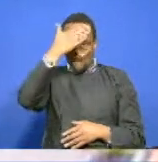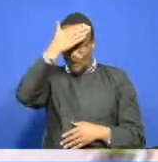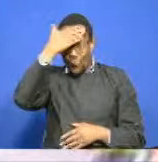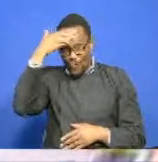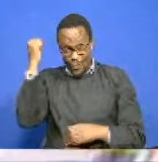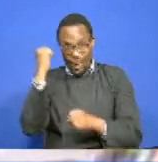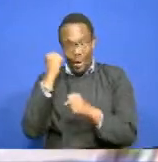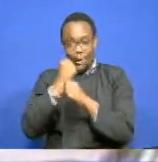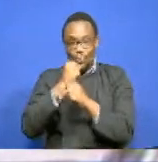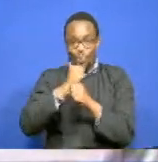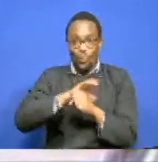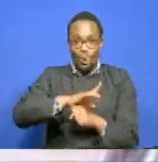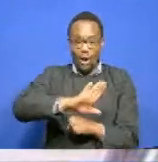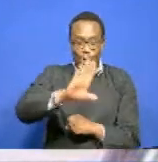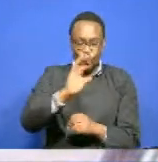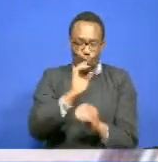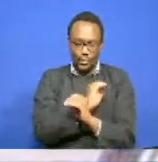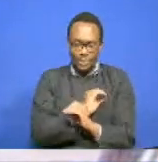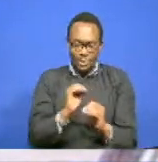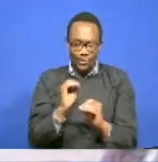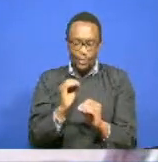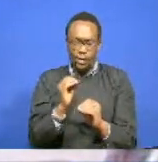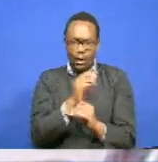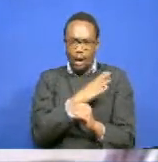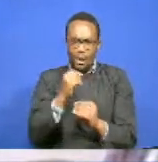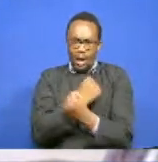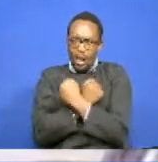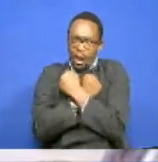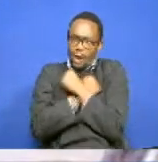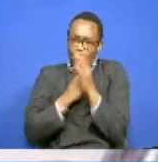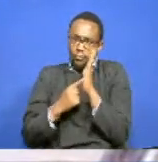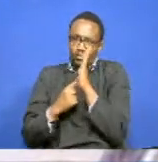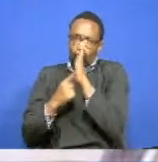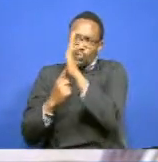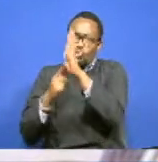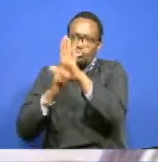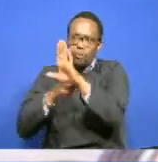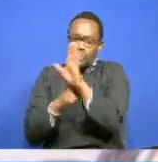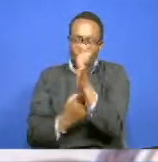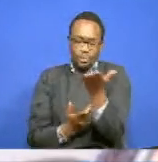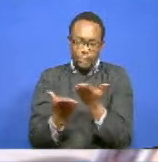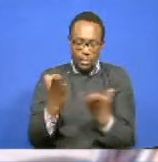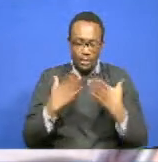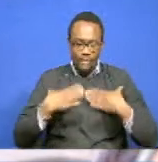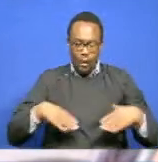your work and the love you have shown him as you serve his people.